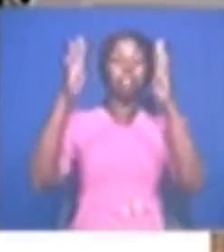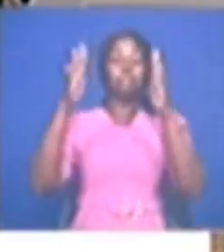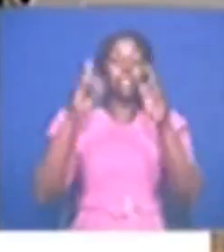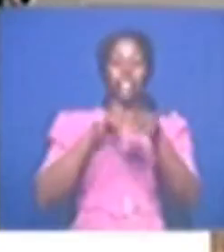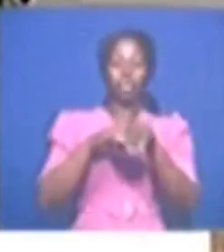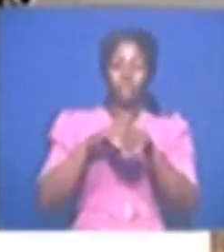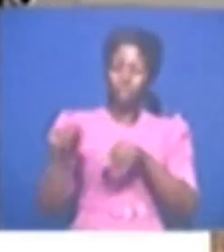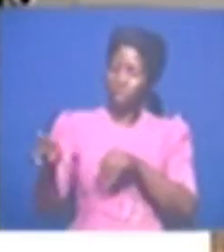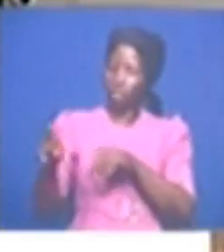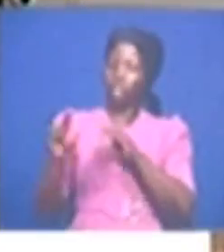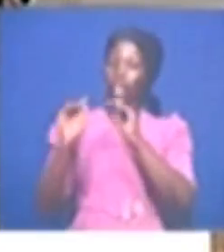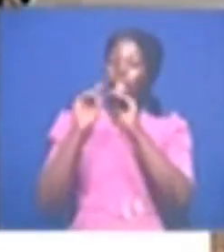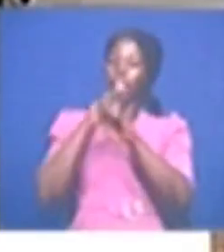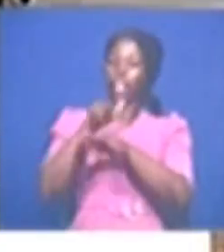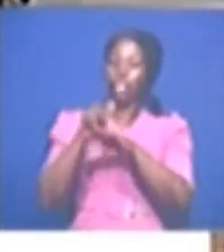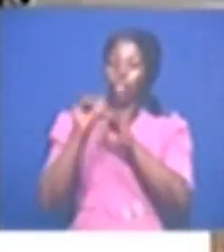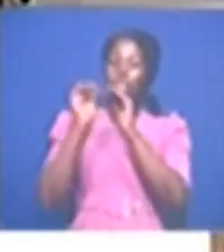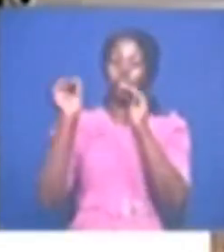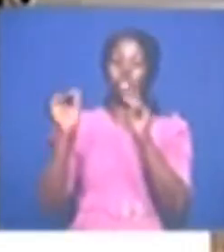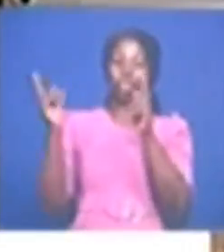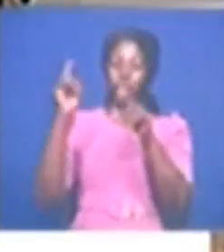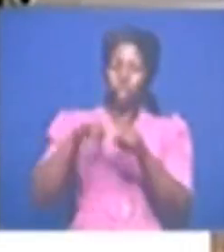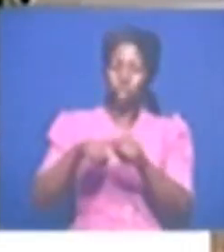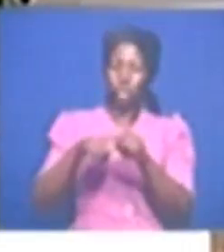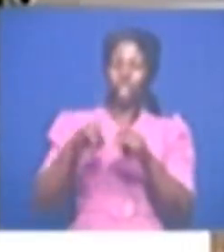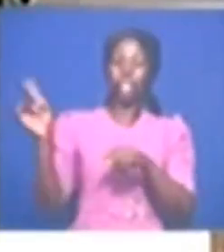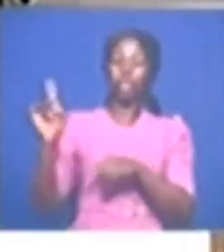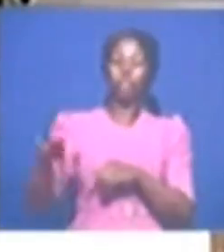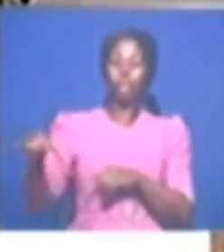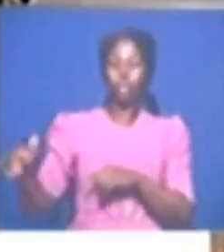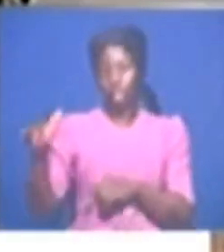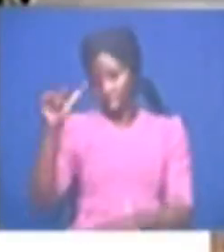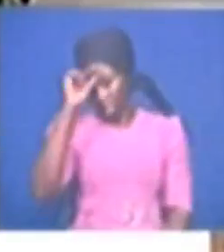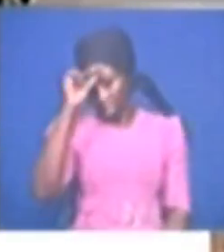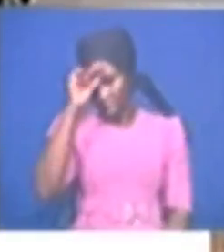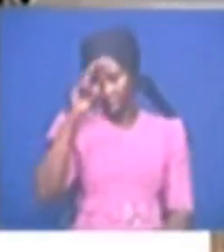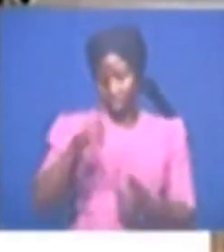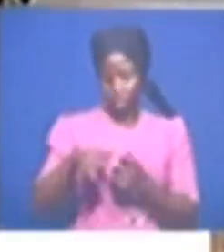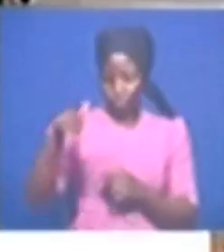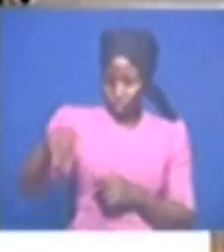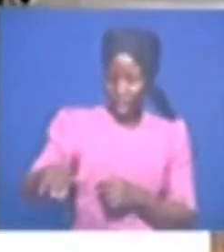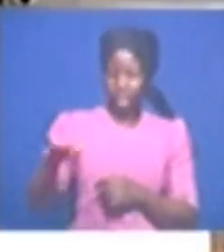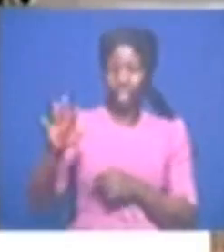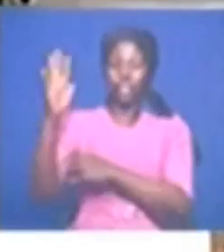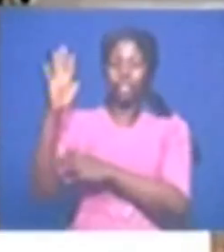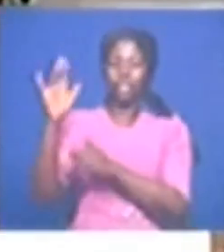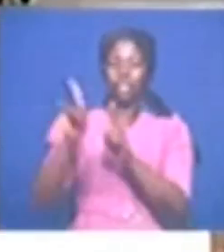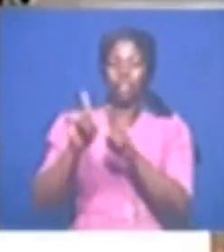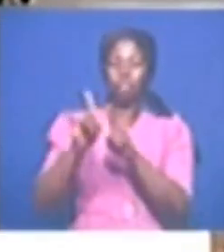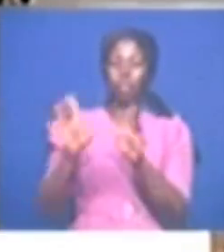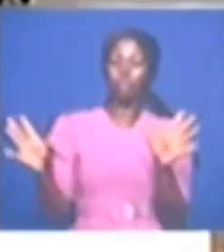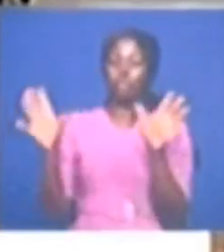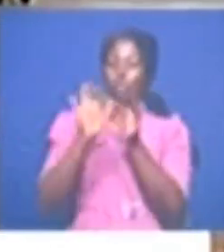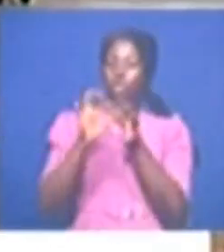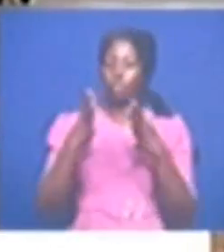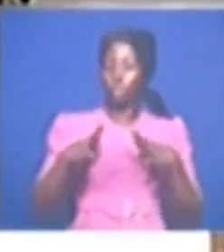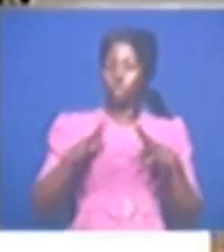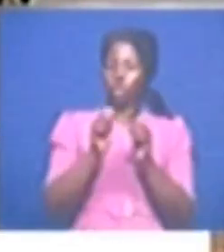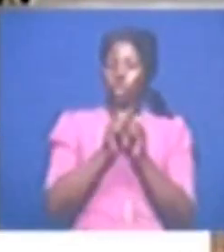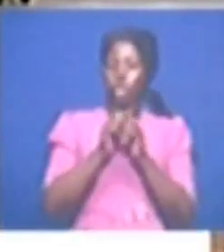level. We joined the Nairobi County government to plant trees, and they bring people together. So we planted